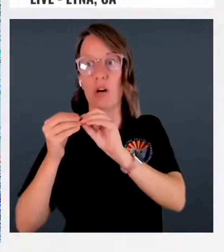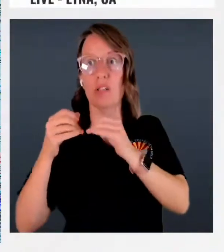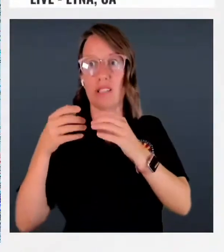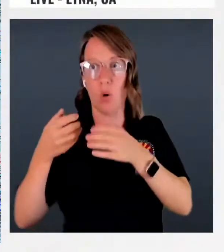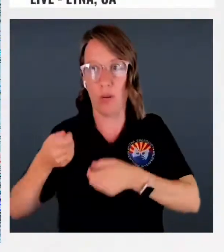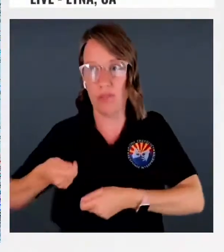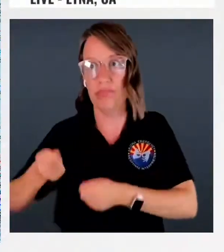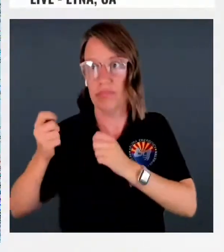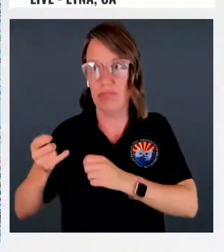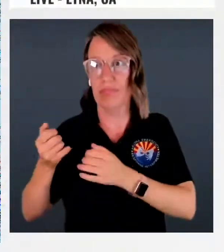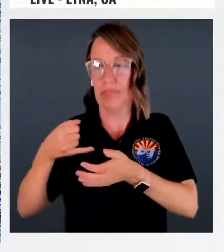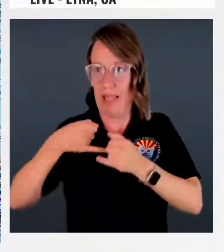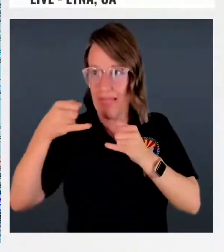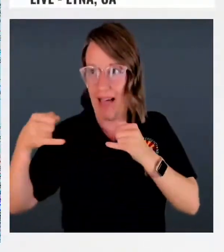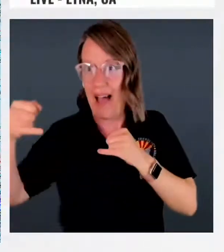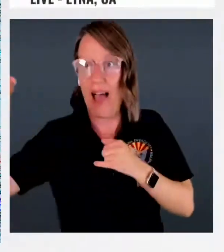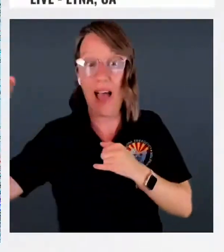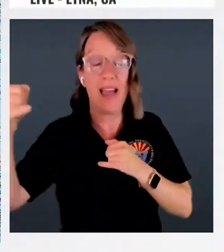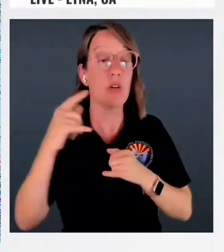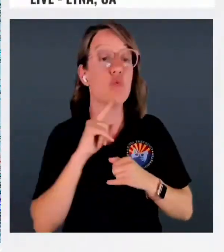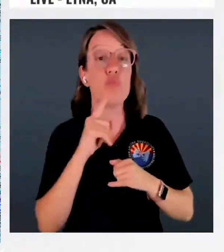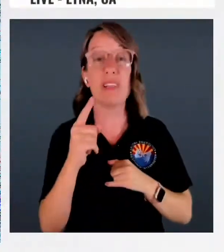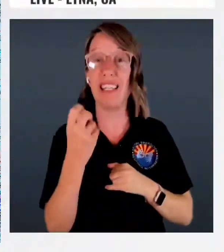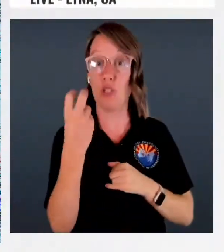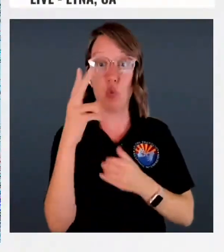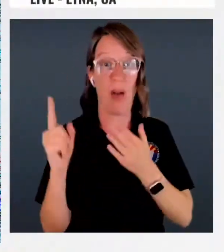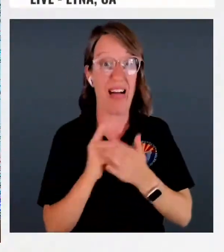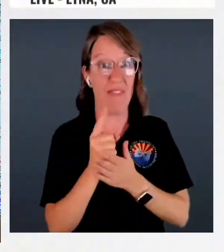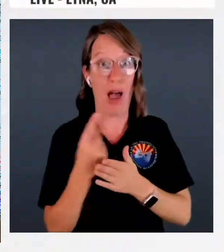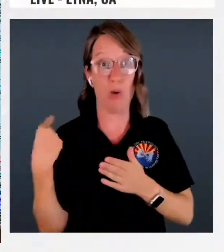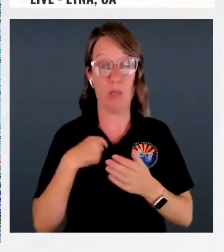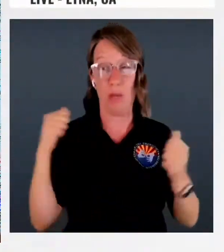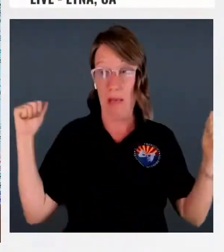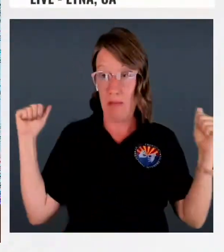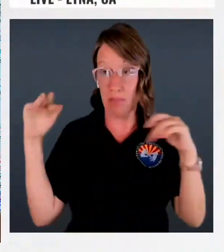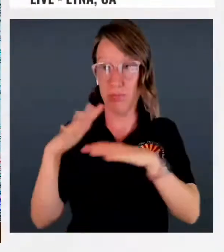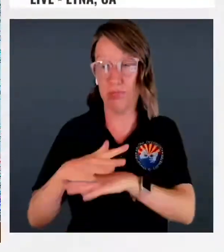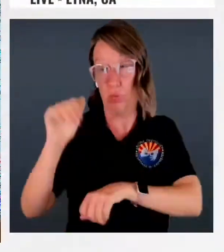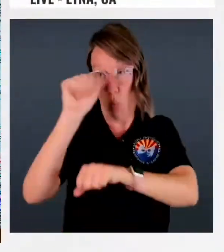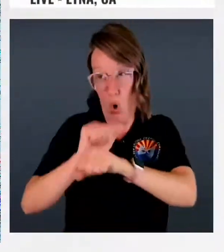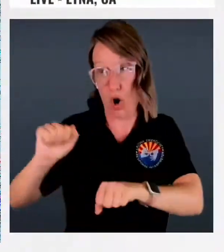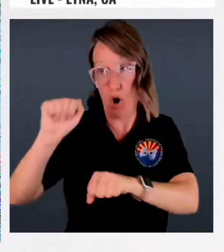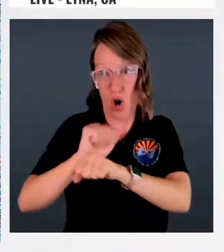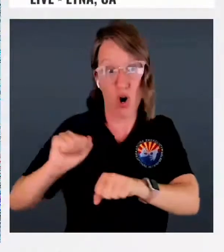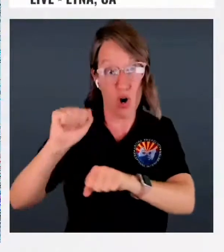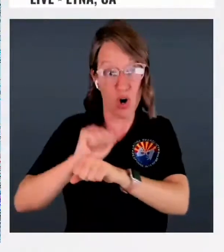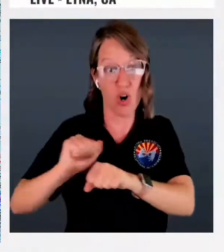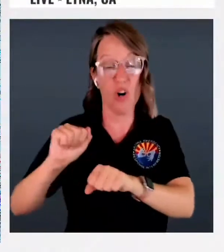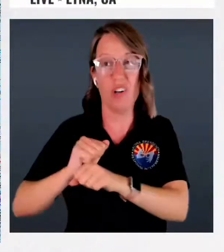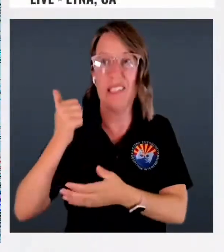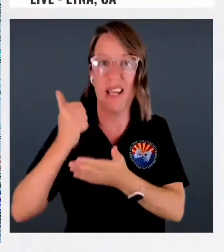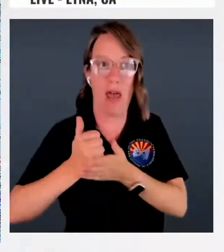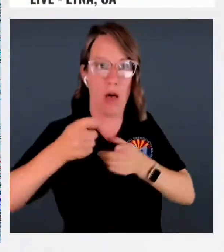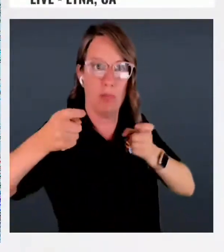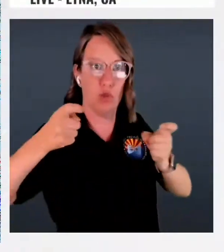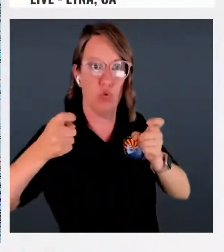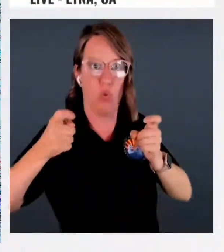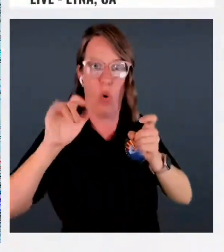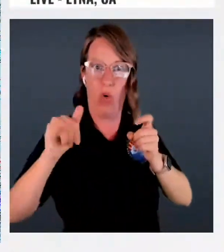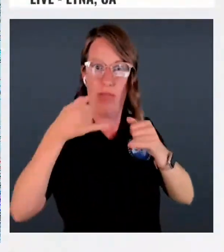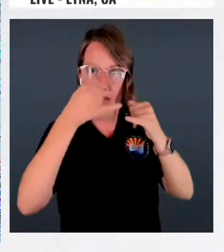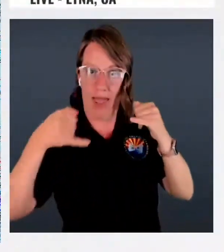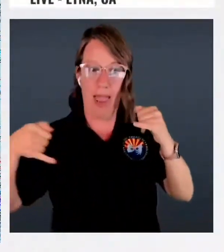was some really good effort from all of our firefighters in there, which really kind of locked off for the time being the fire coming down toward